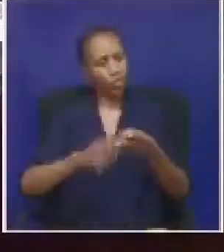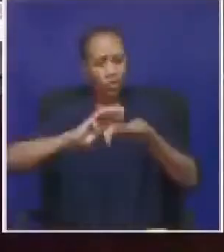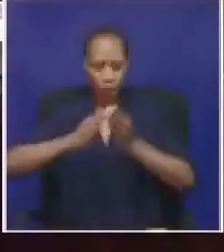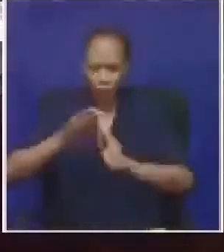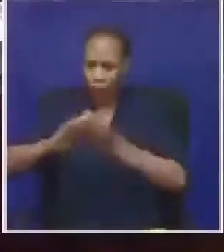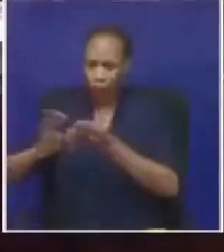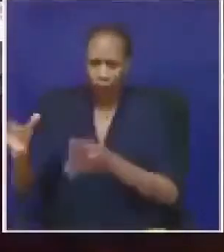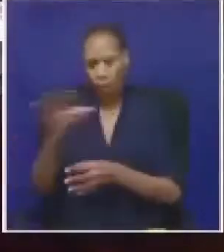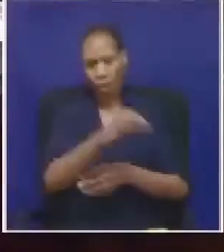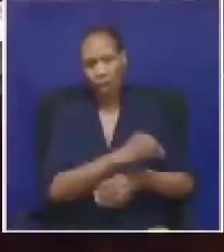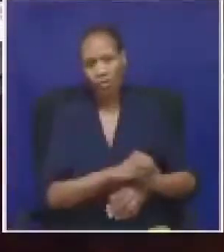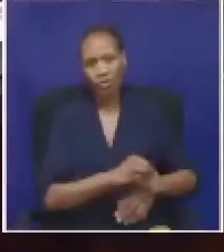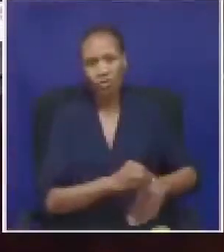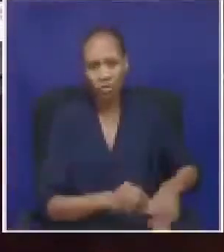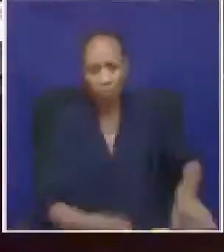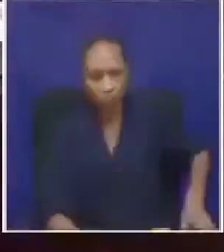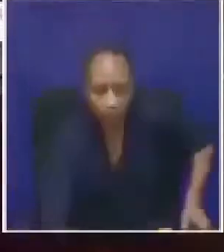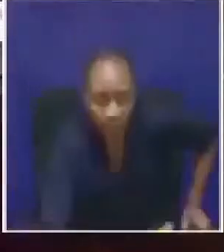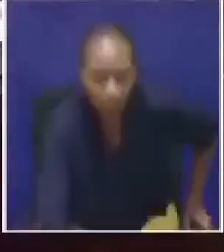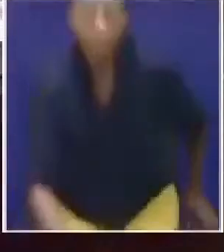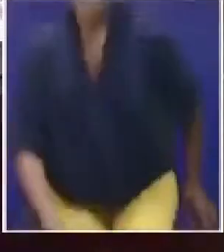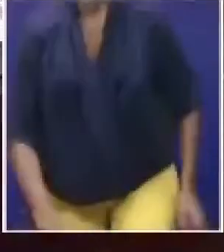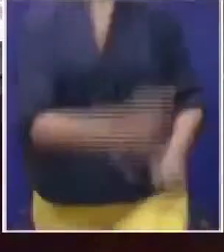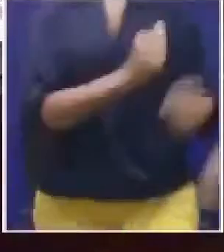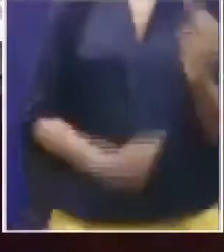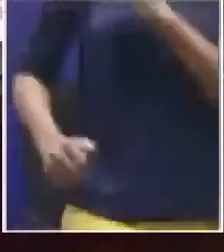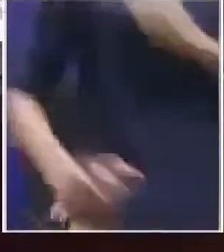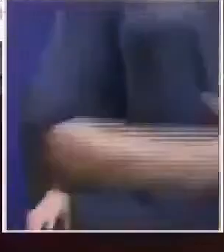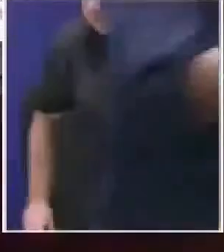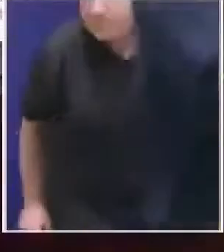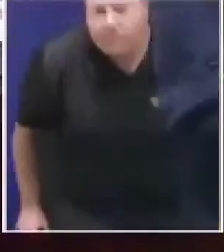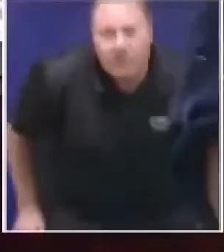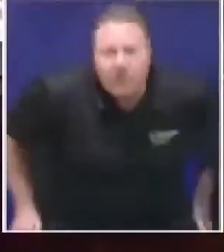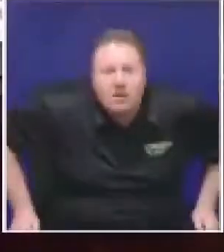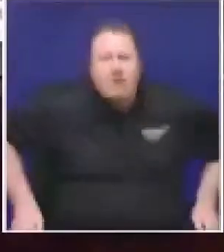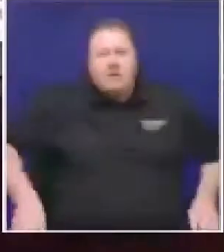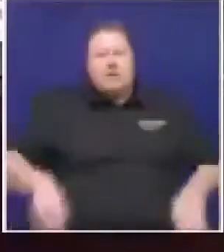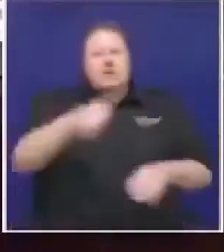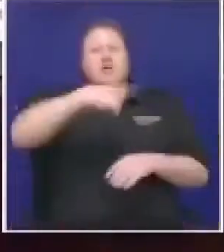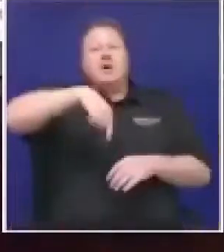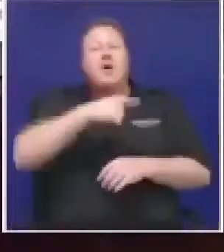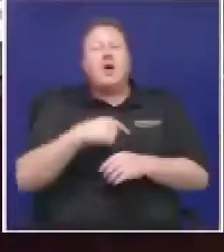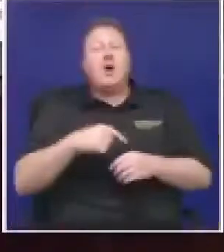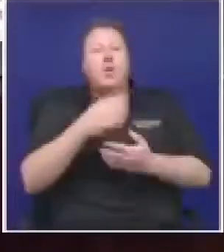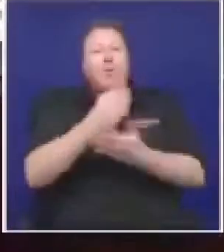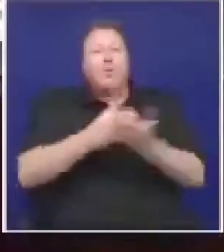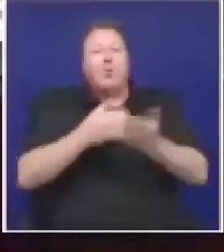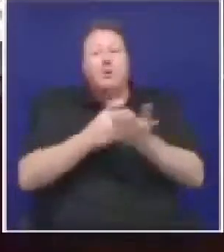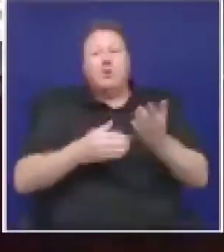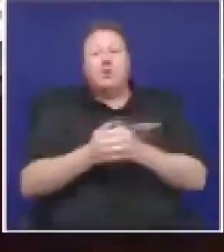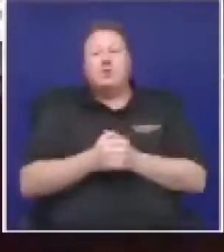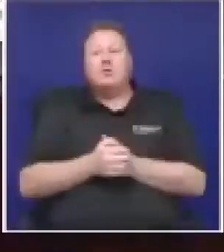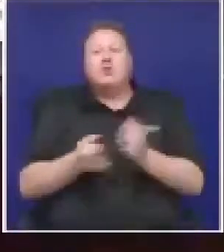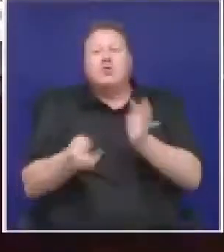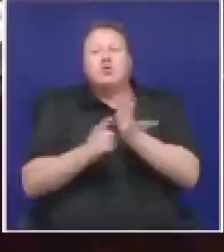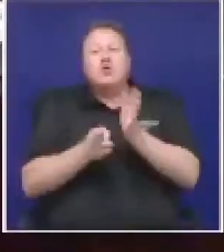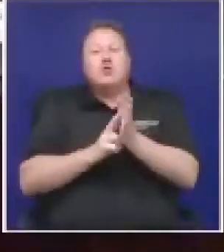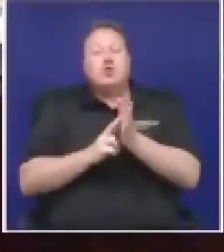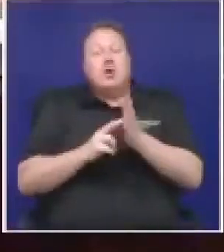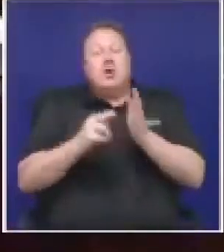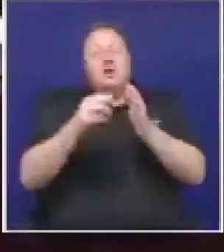at large. As for our part, through the newly established Office of the Registrar of